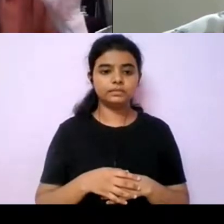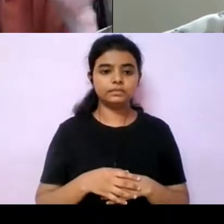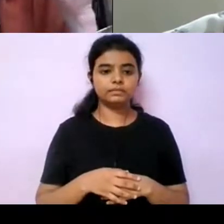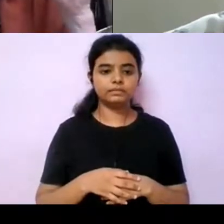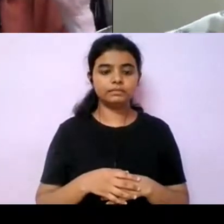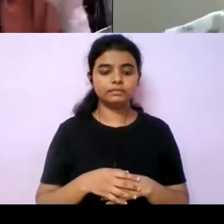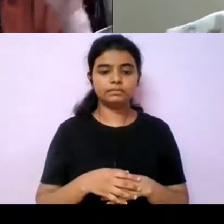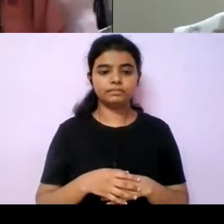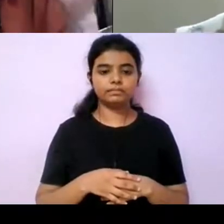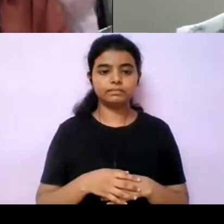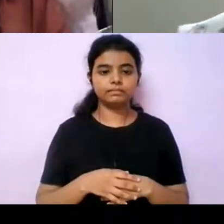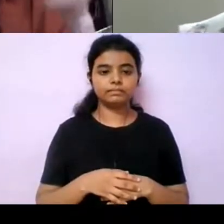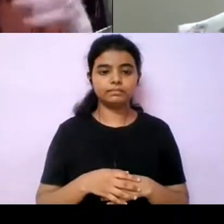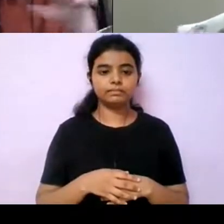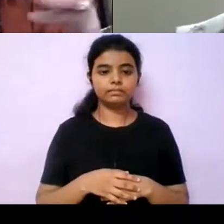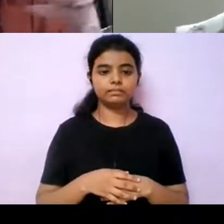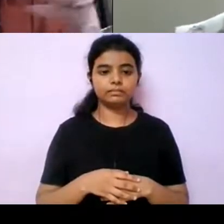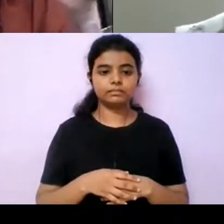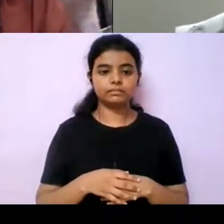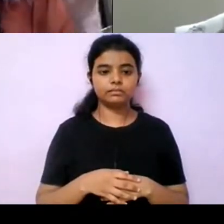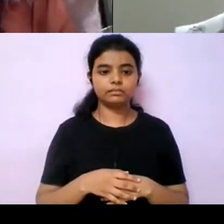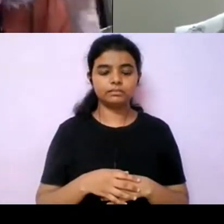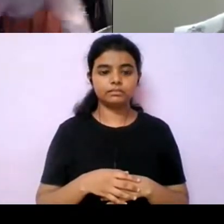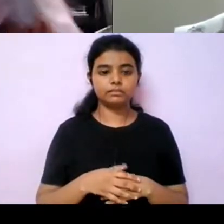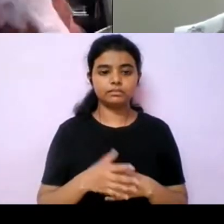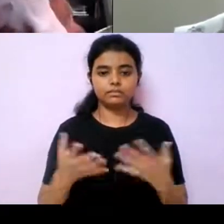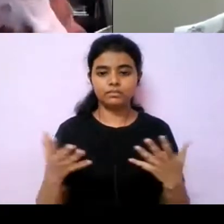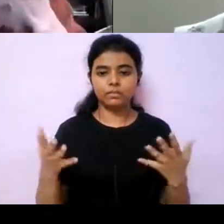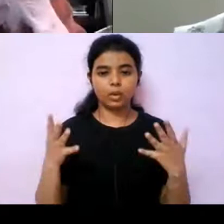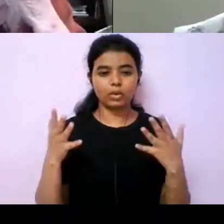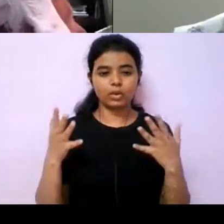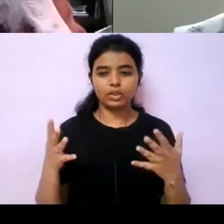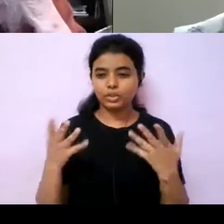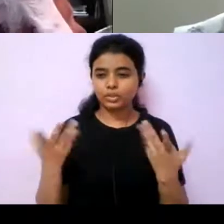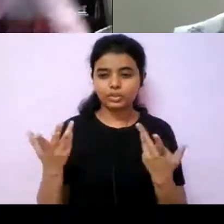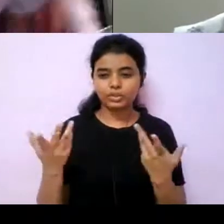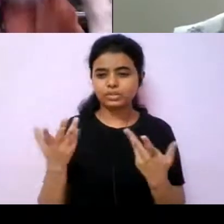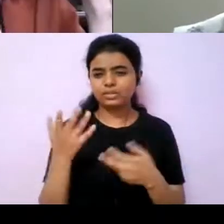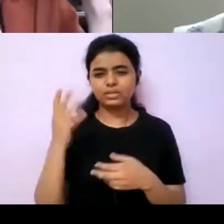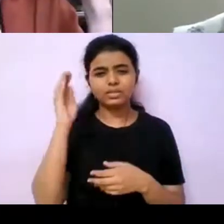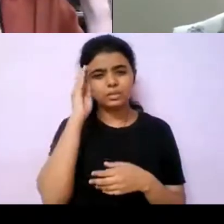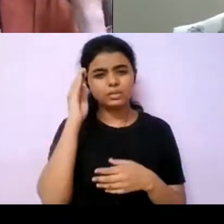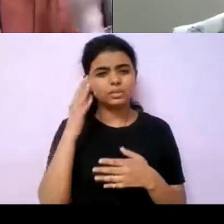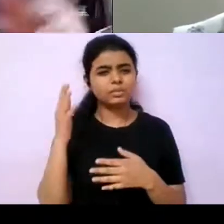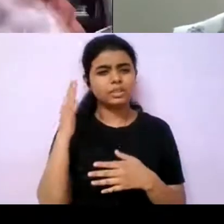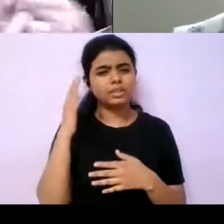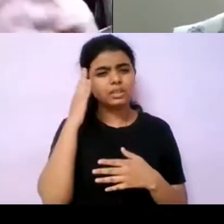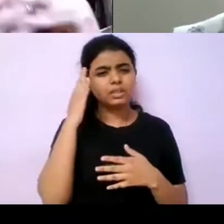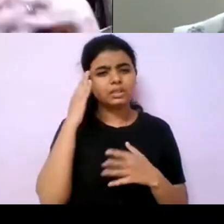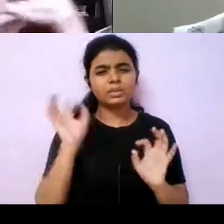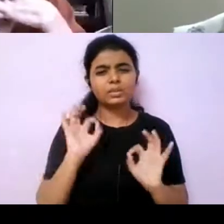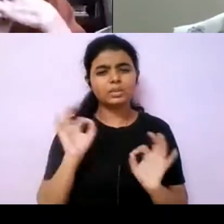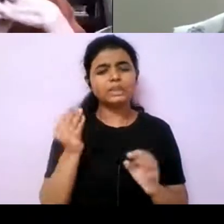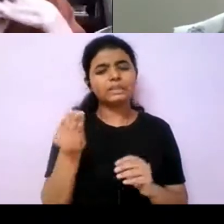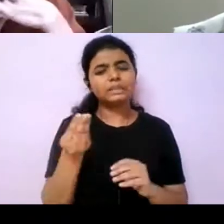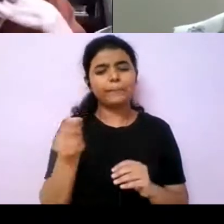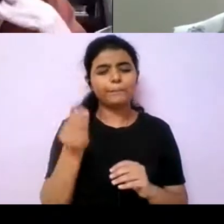We know so little about what these neonates, even with very significant